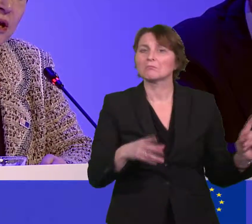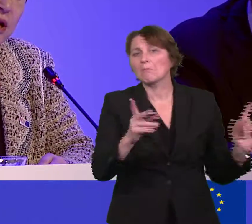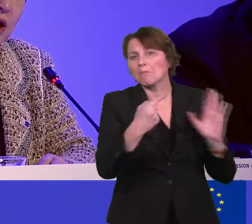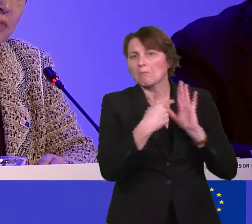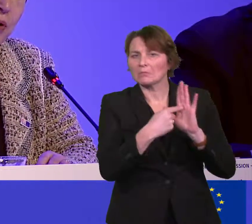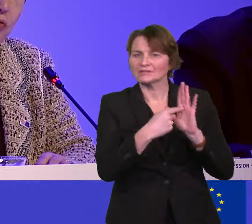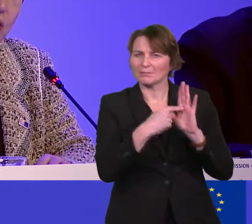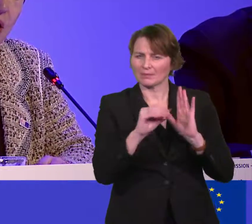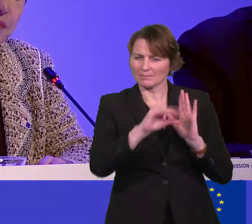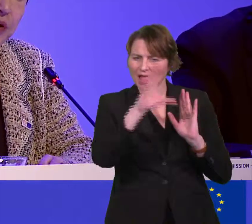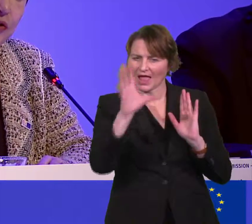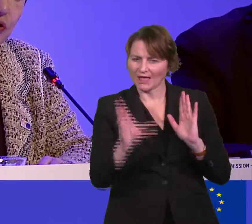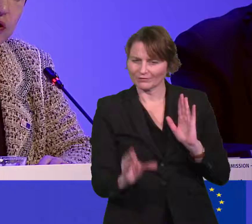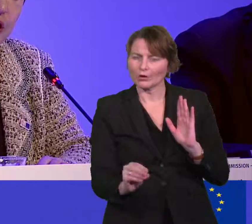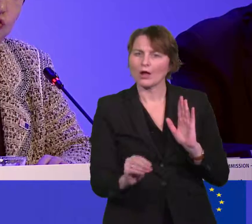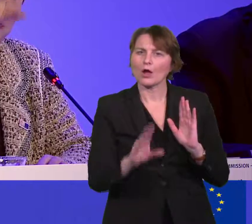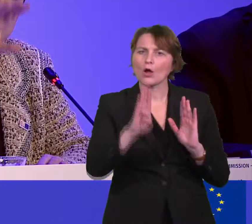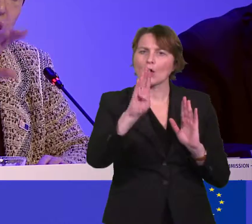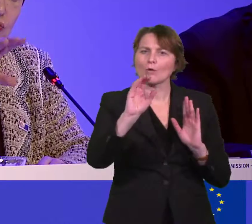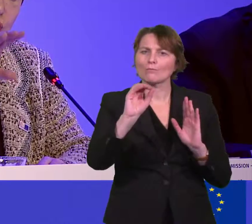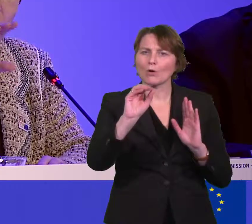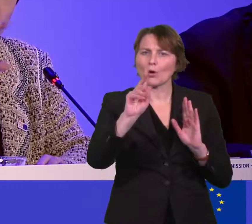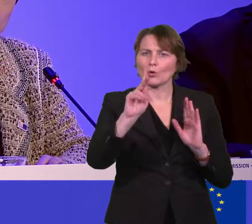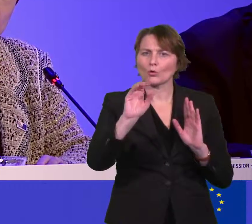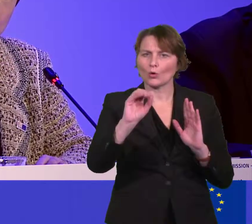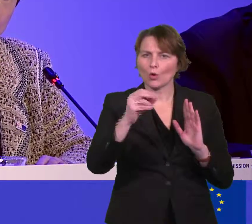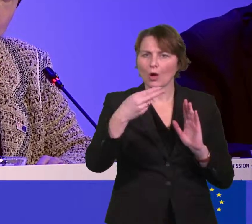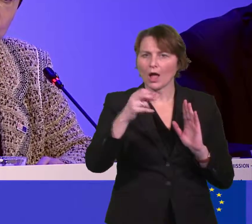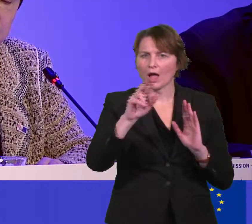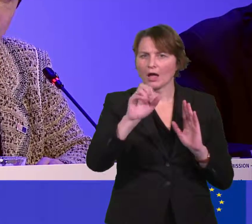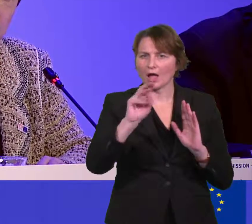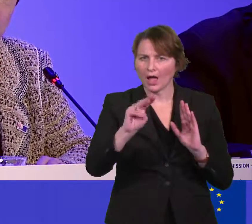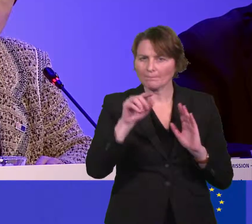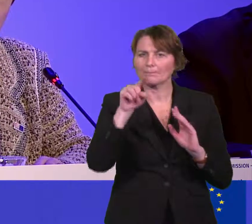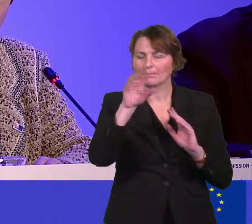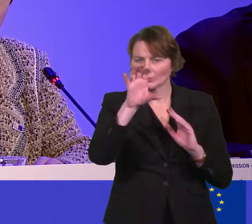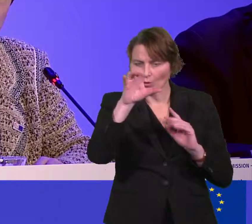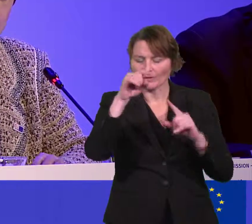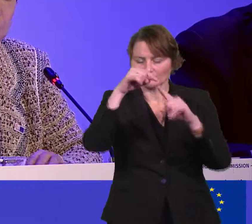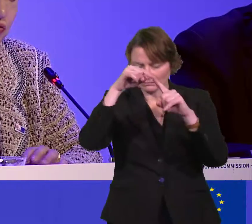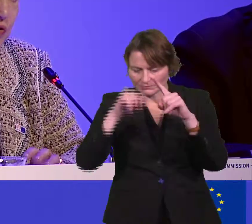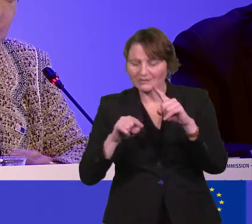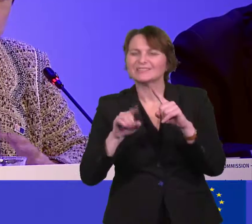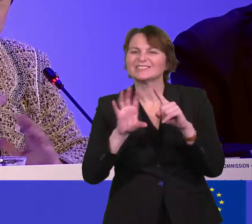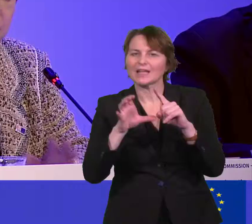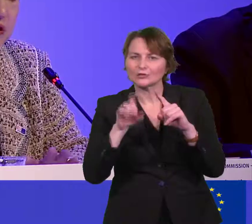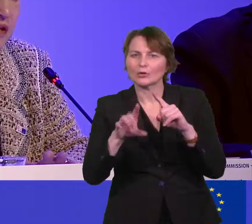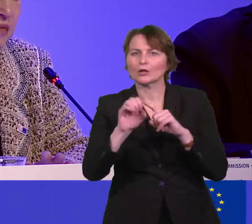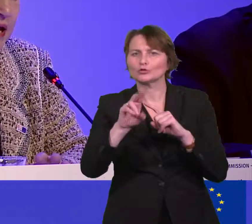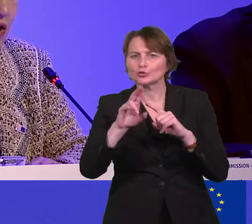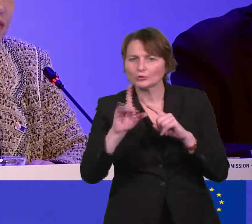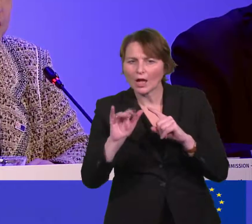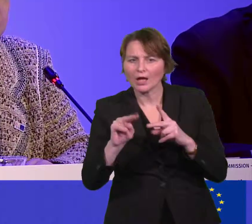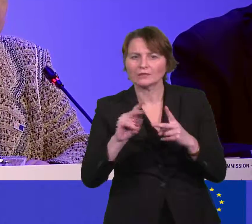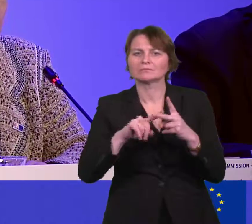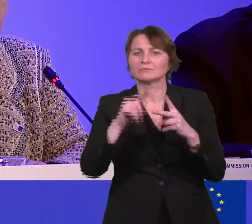Africa, Boko Haram in northern Nigeria down to Cameroon, then you go to Central African Republic and Sudan